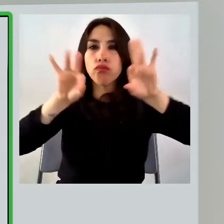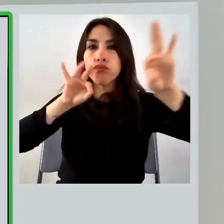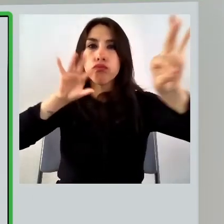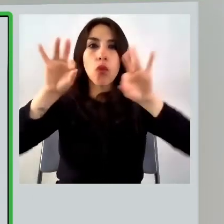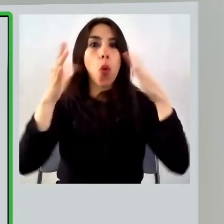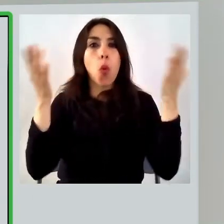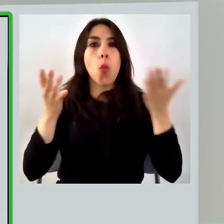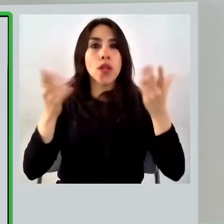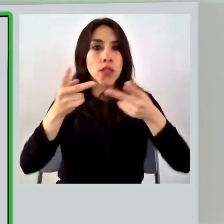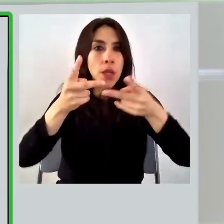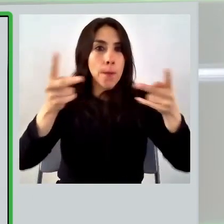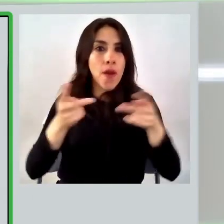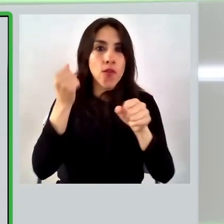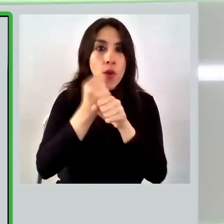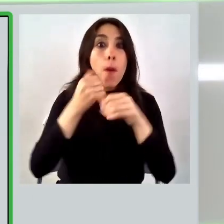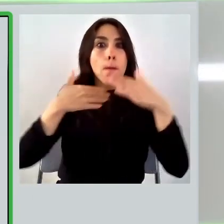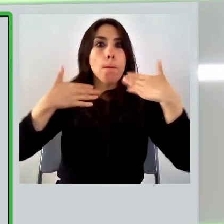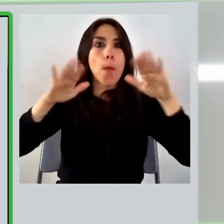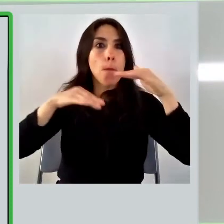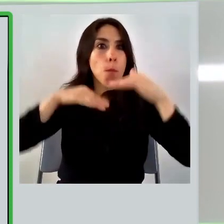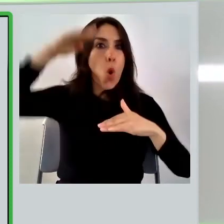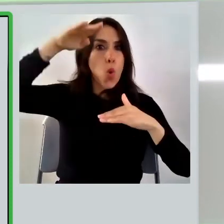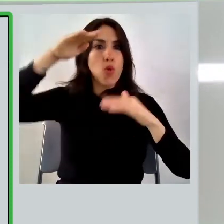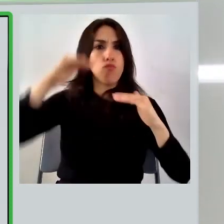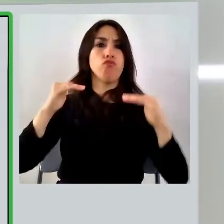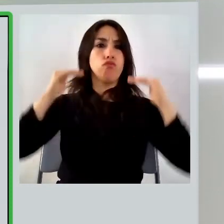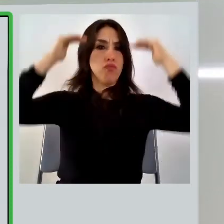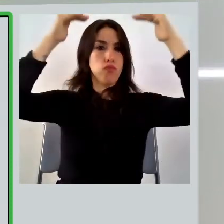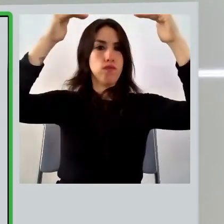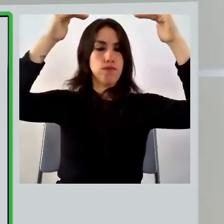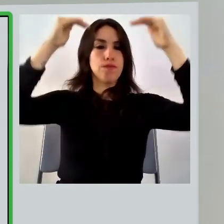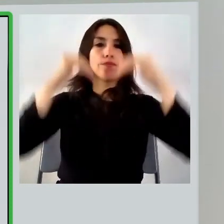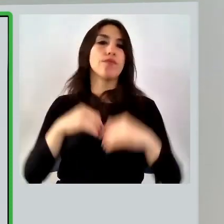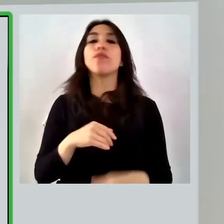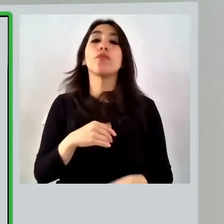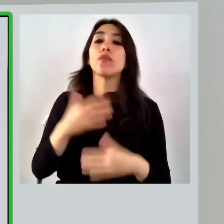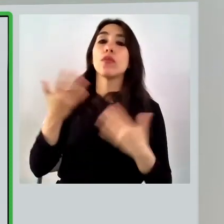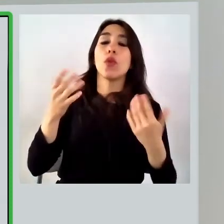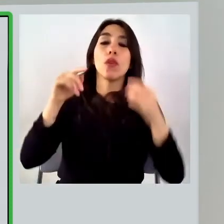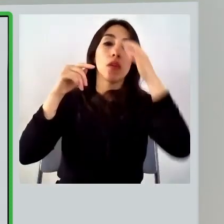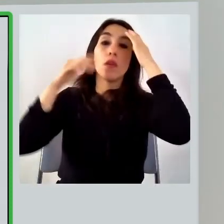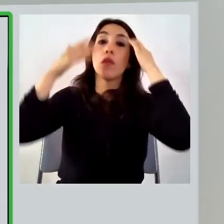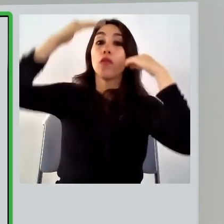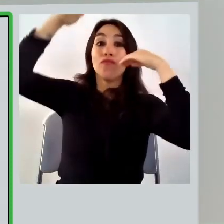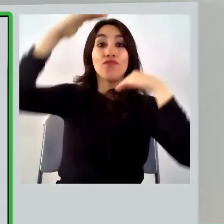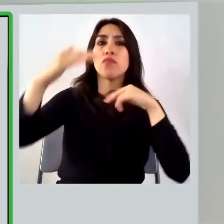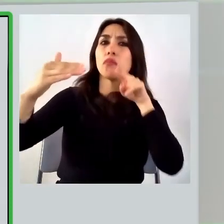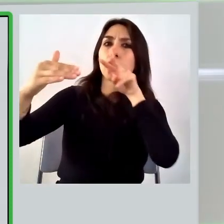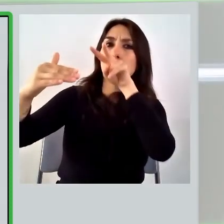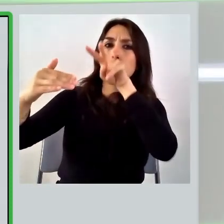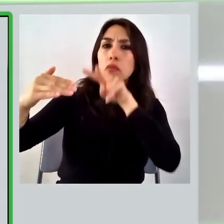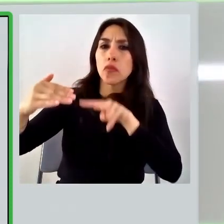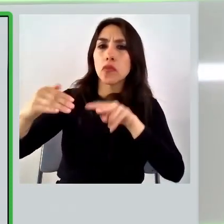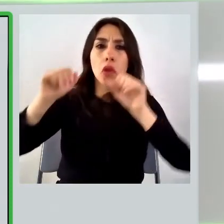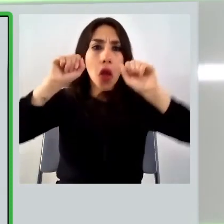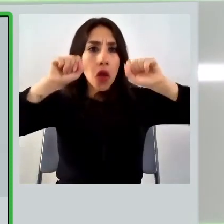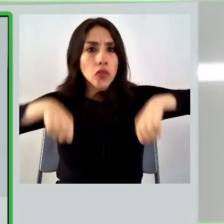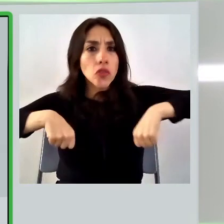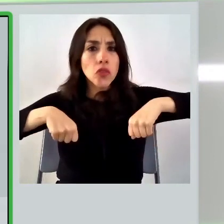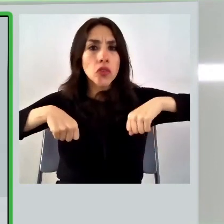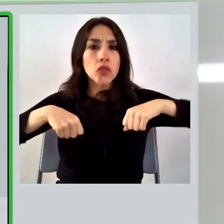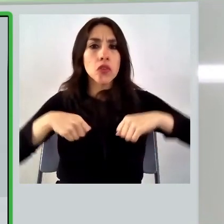factors are most common. And we refer to those as the more equal cultures. Next